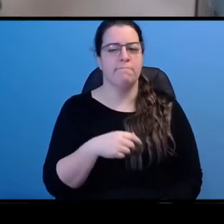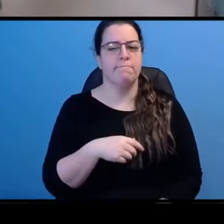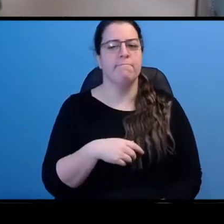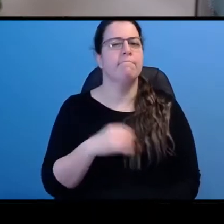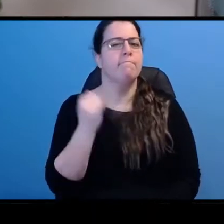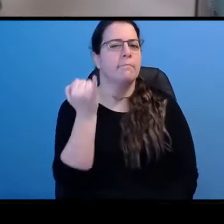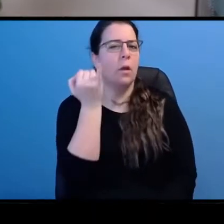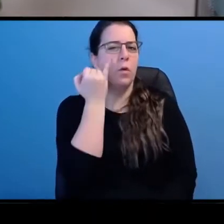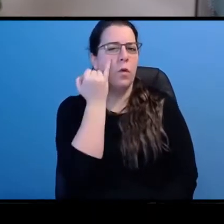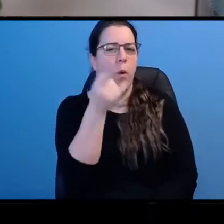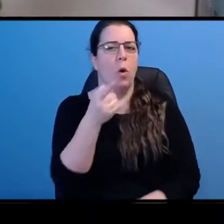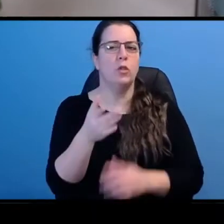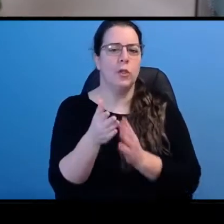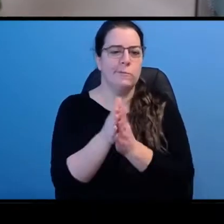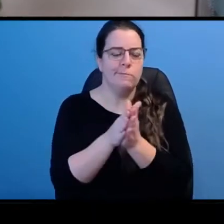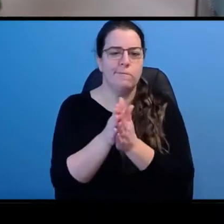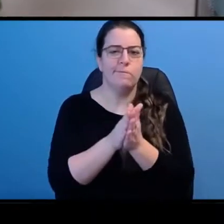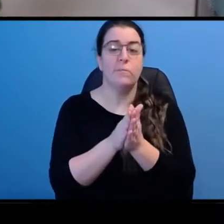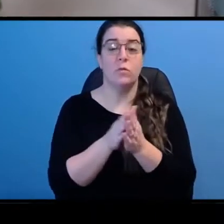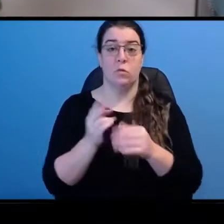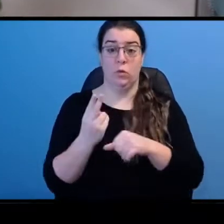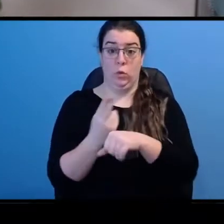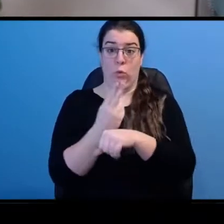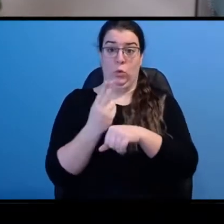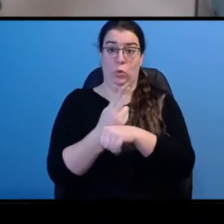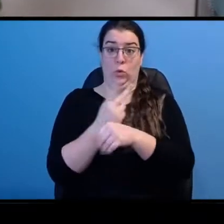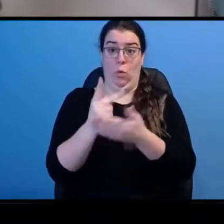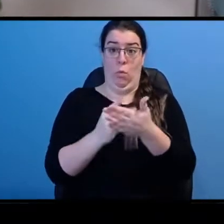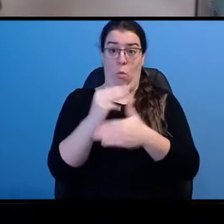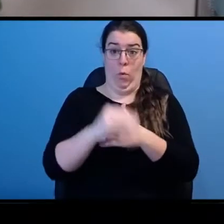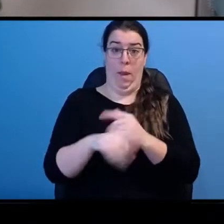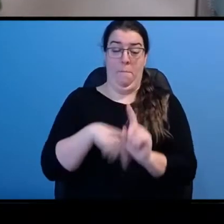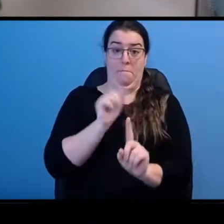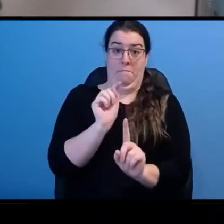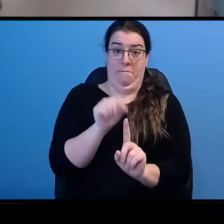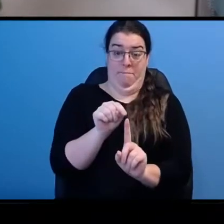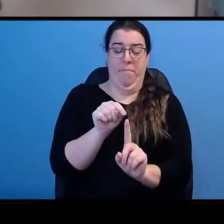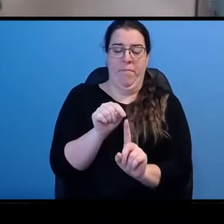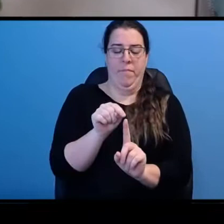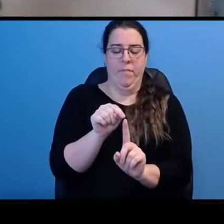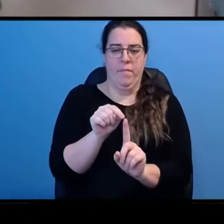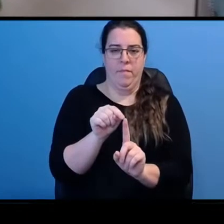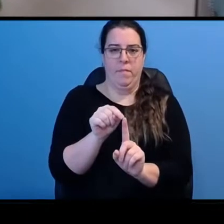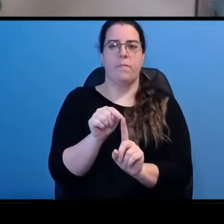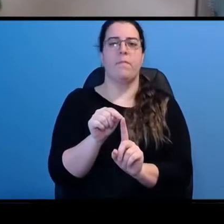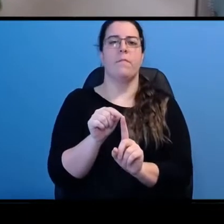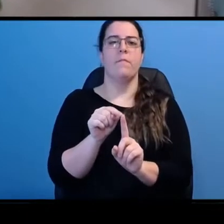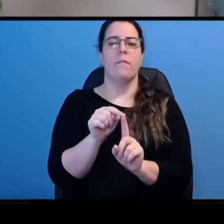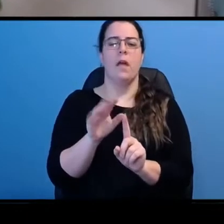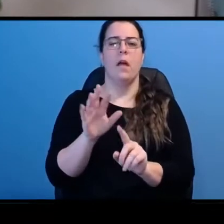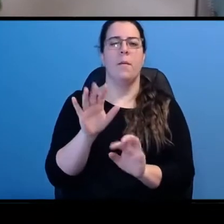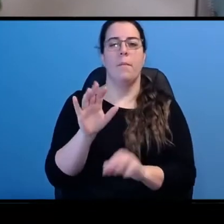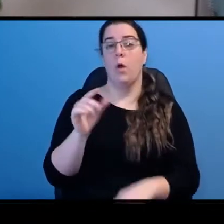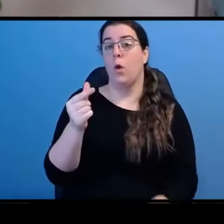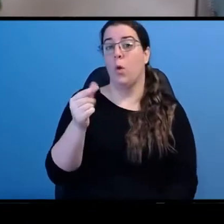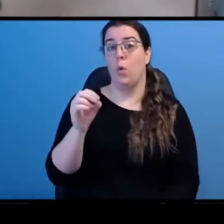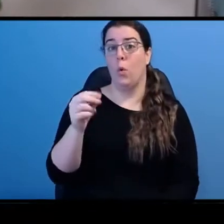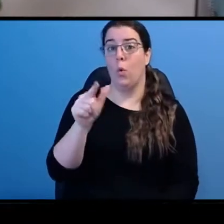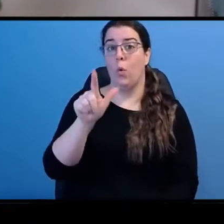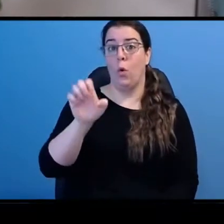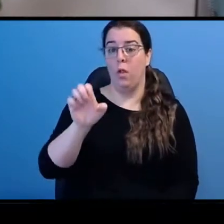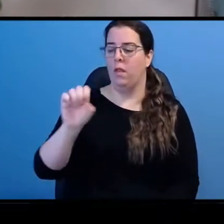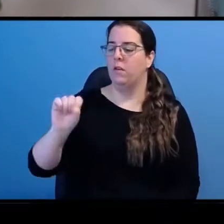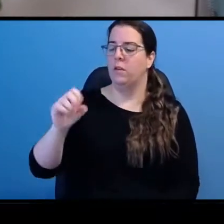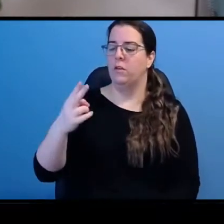calculate and to format a budget, Google has Google Sheets, which is a